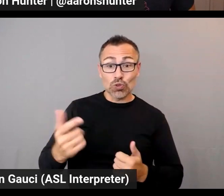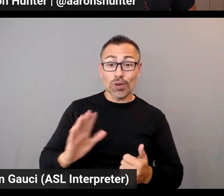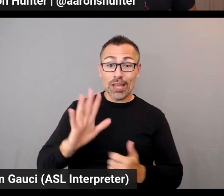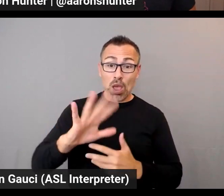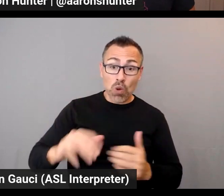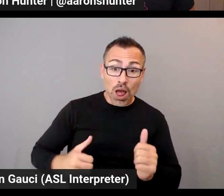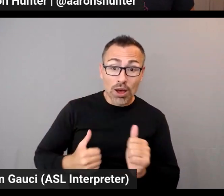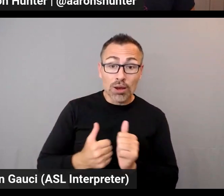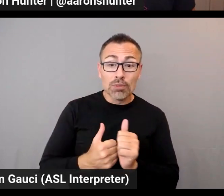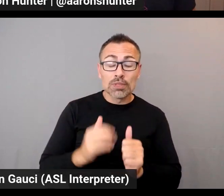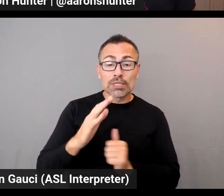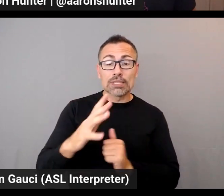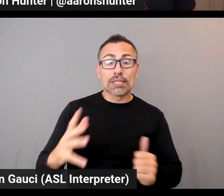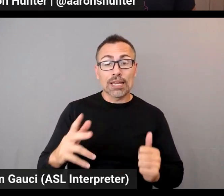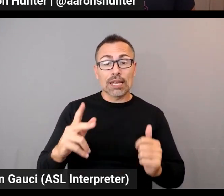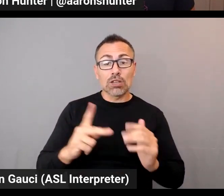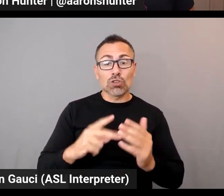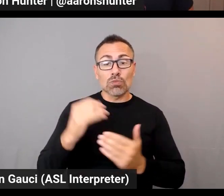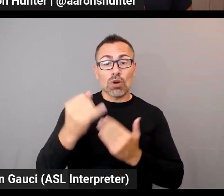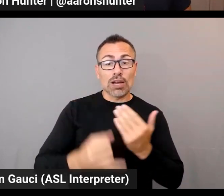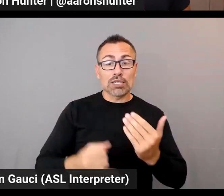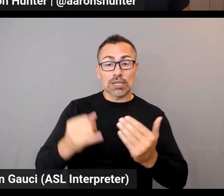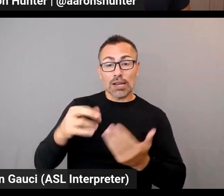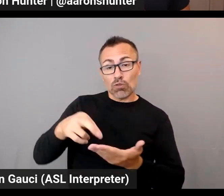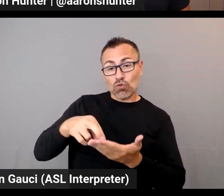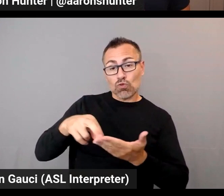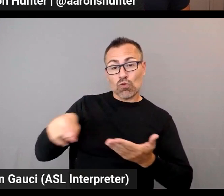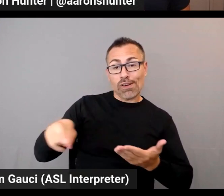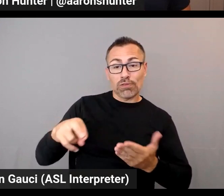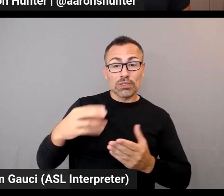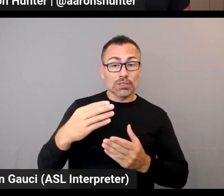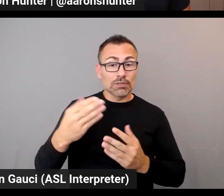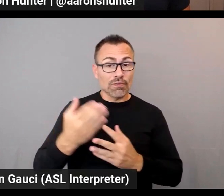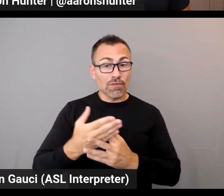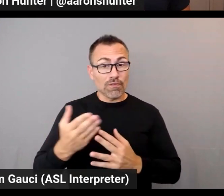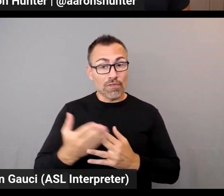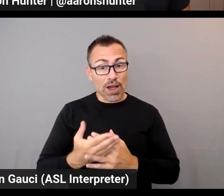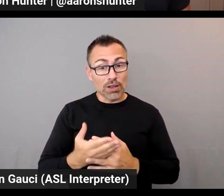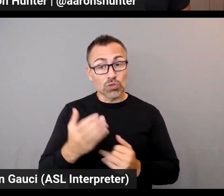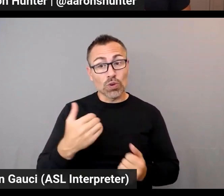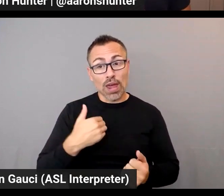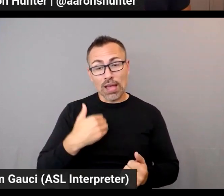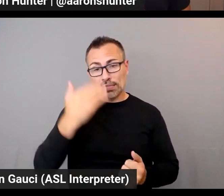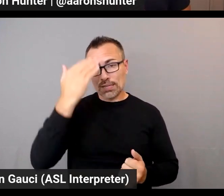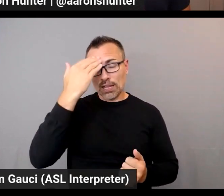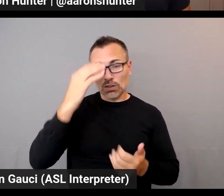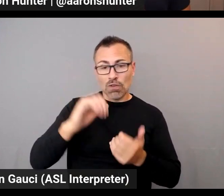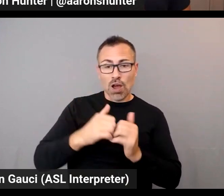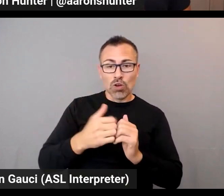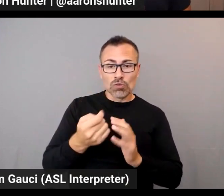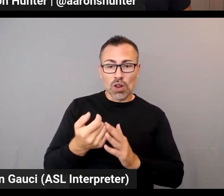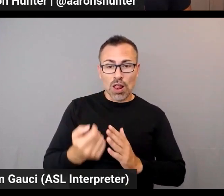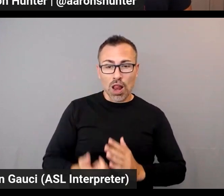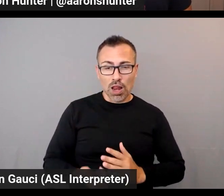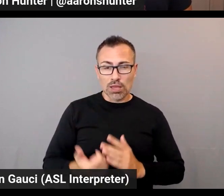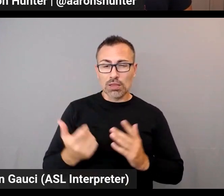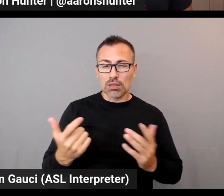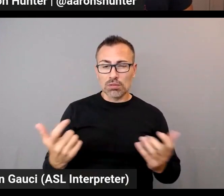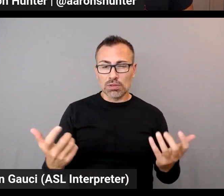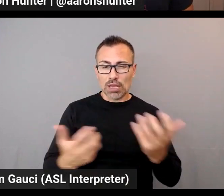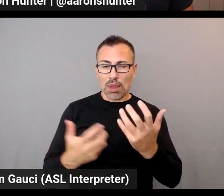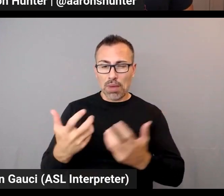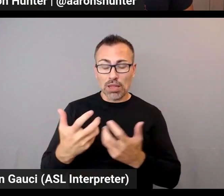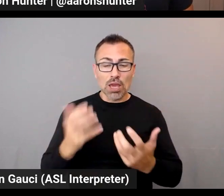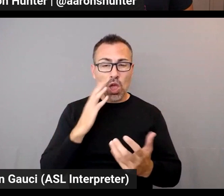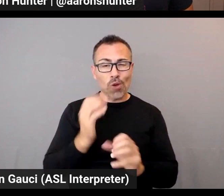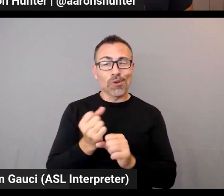reference files. So where it has the knowledge of how to get rid of that incompatibility, it'll go ahead and make the changes itself